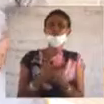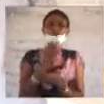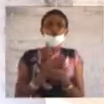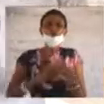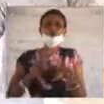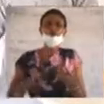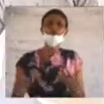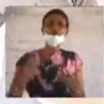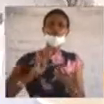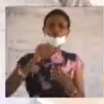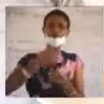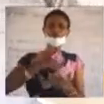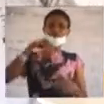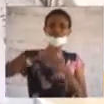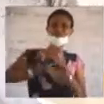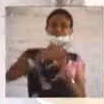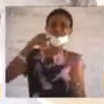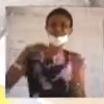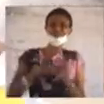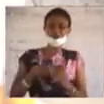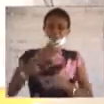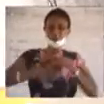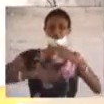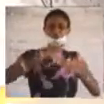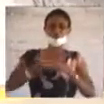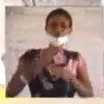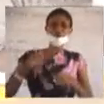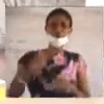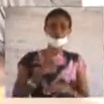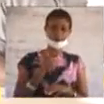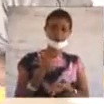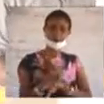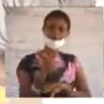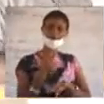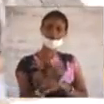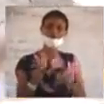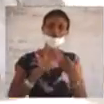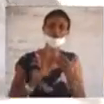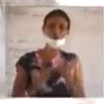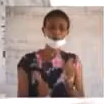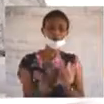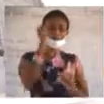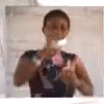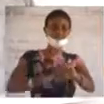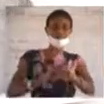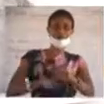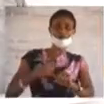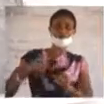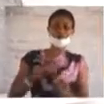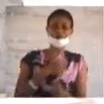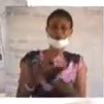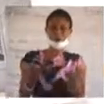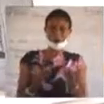the marijuana, the heroin, the cocaine, or the morphine, that you are termed as